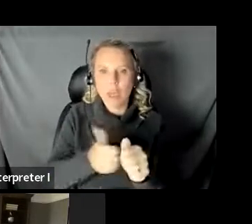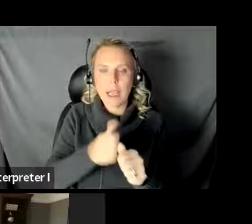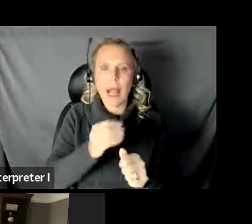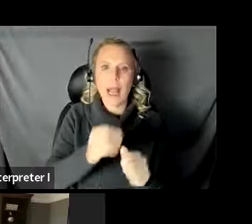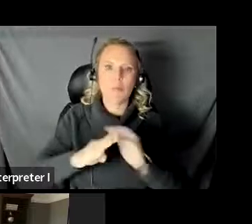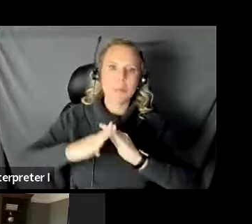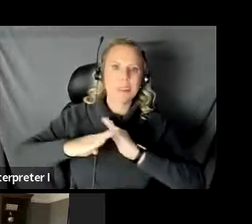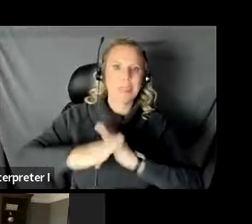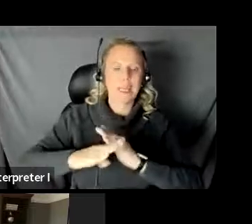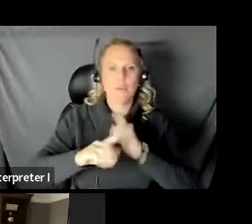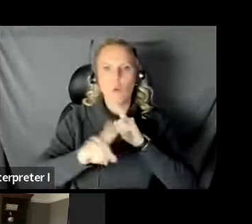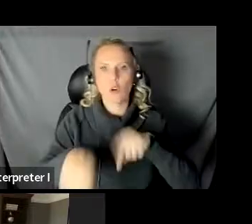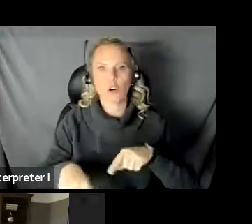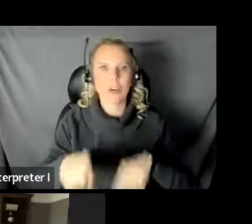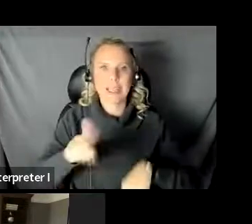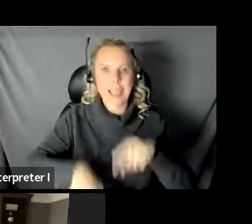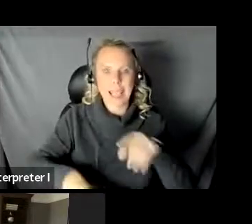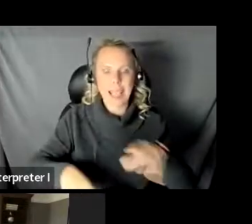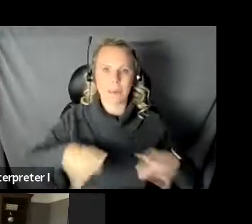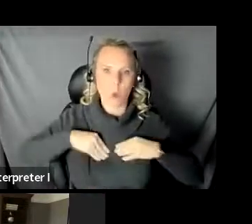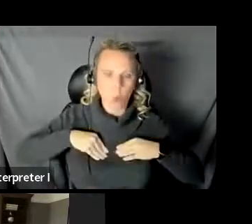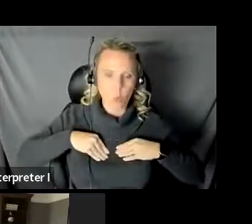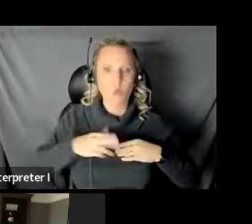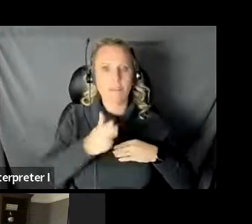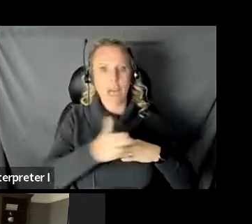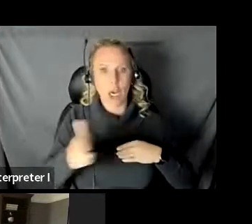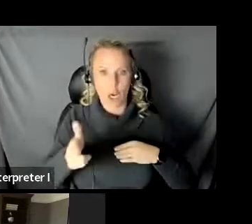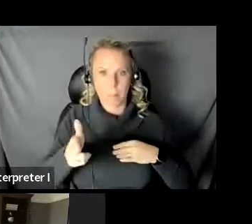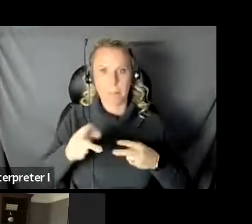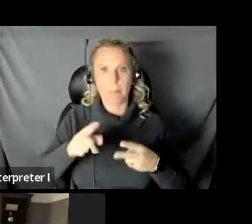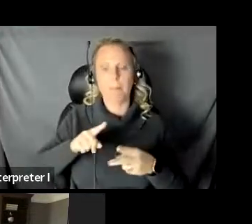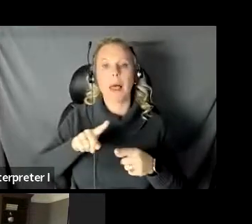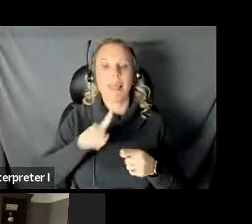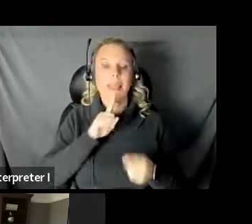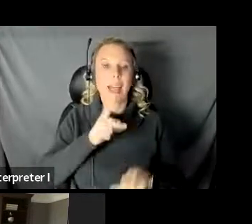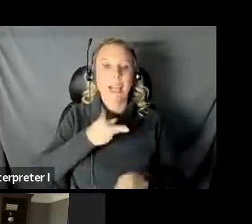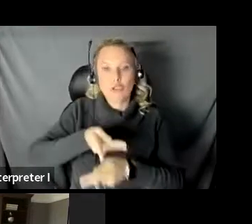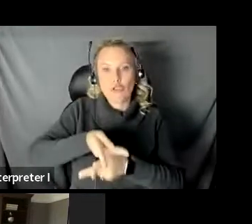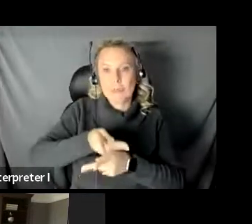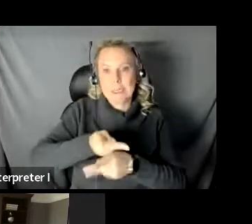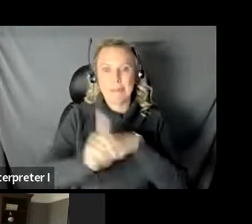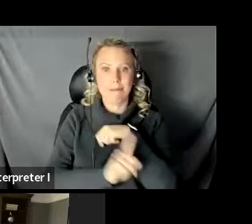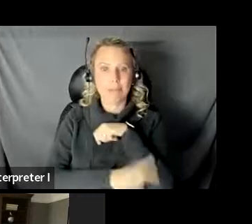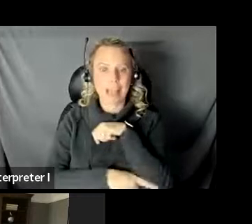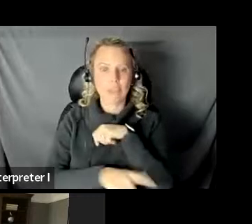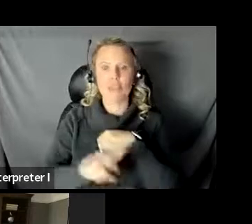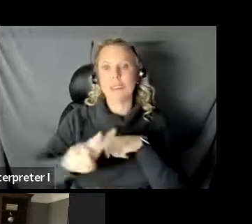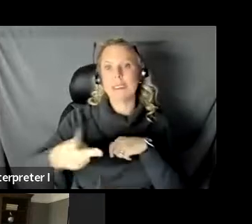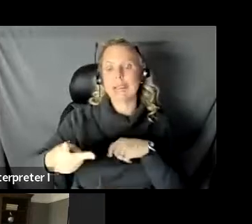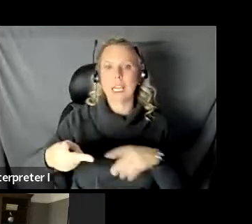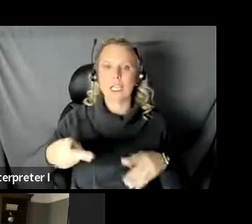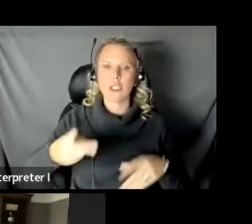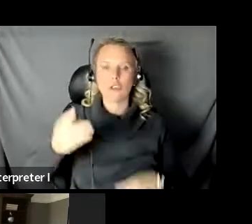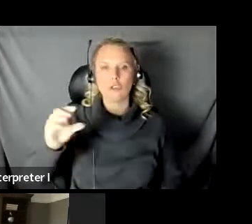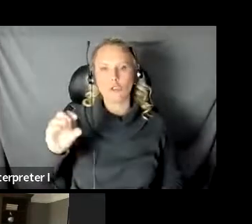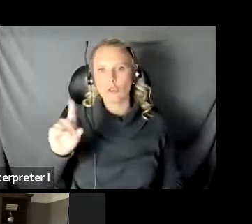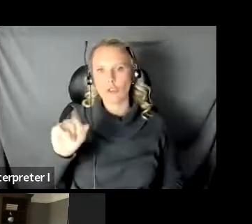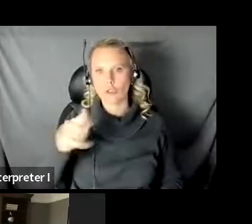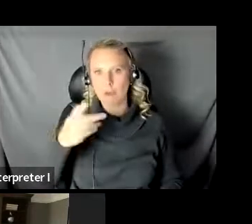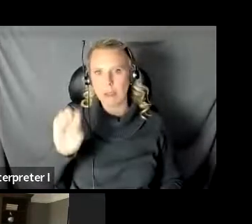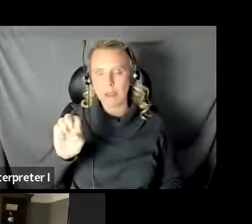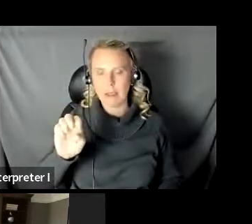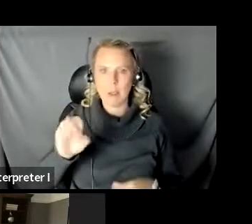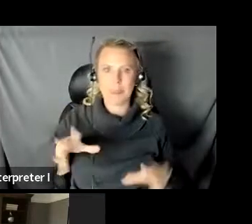orders, from possessing a firearm. My amendment treats a violation, second-degree possession, as a Class